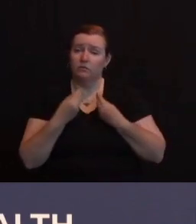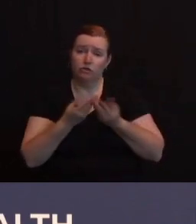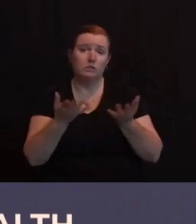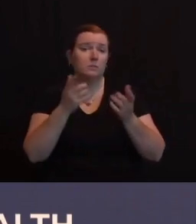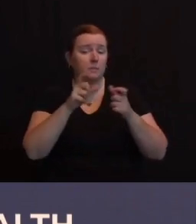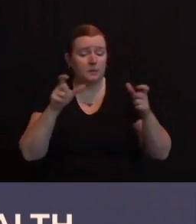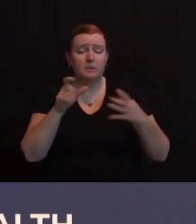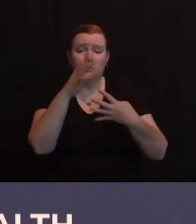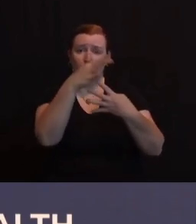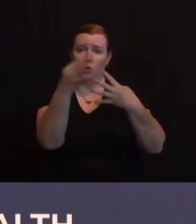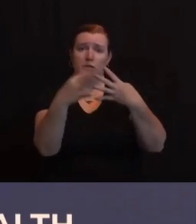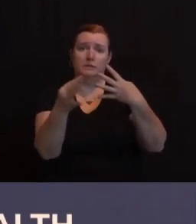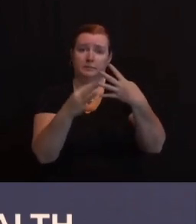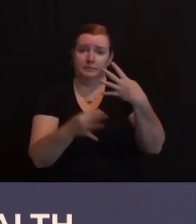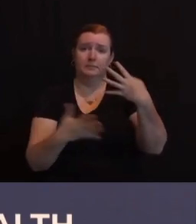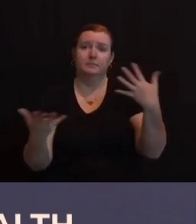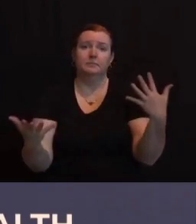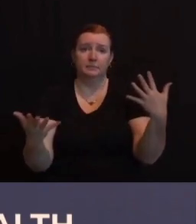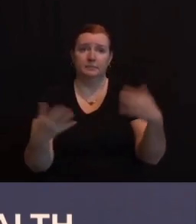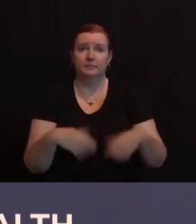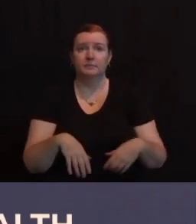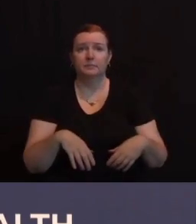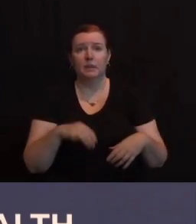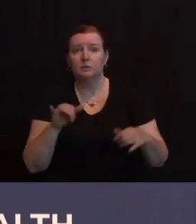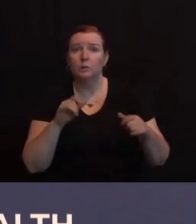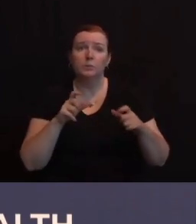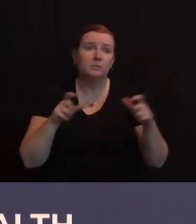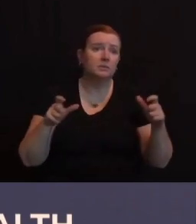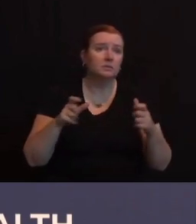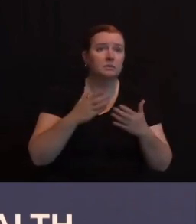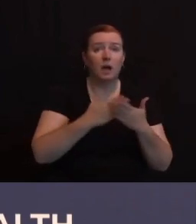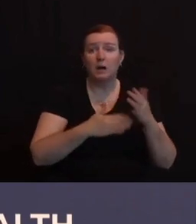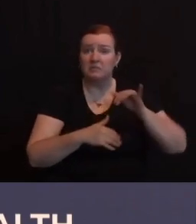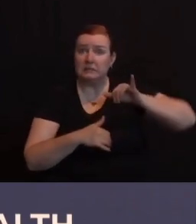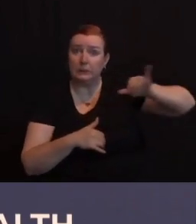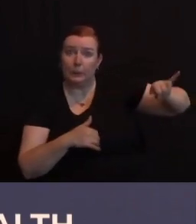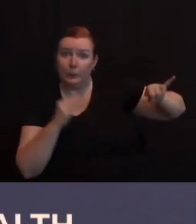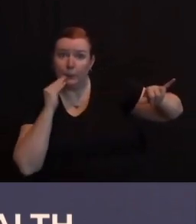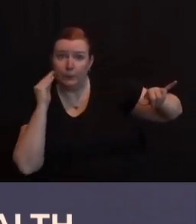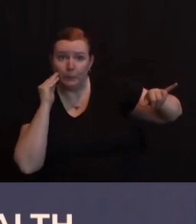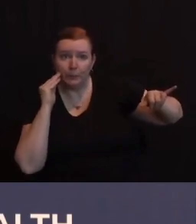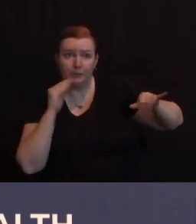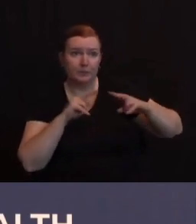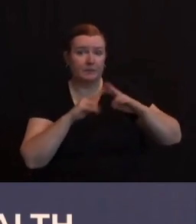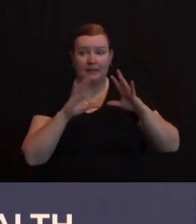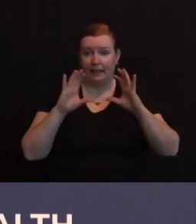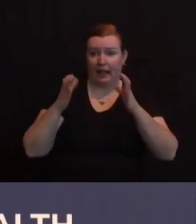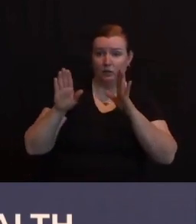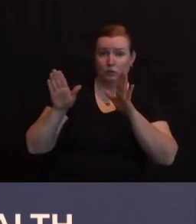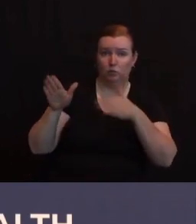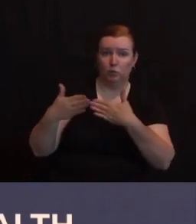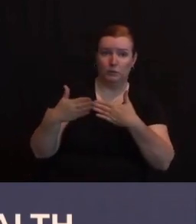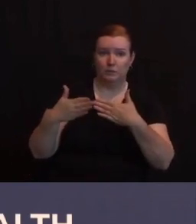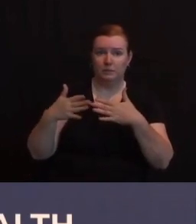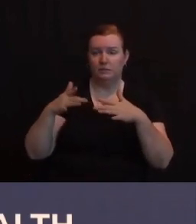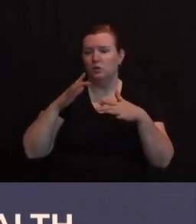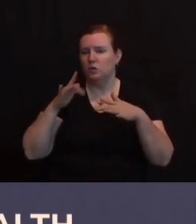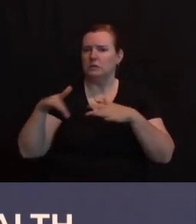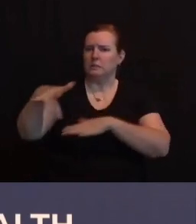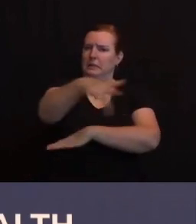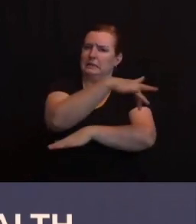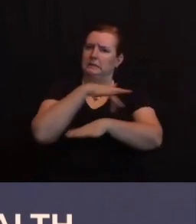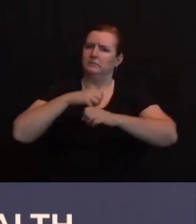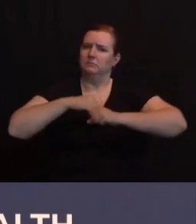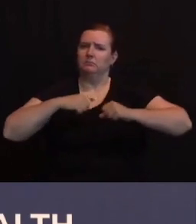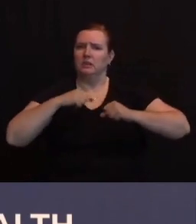And by the way, that frees up capacity in the classroom, and that's something that I know educators rightfully feel strongly about. Beyond